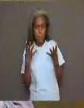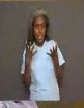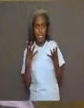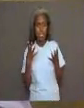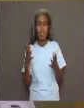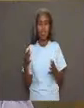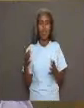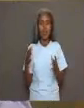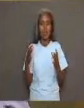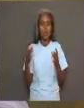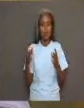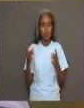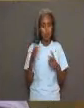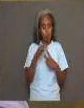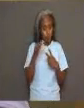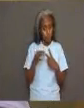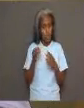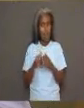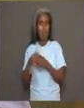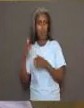possible outcomes than this.